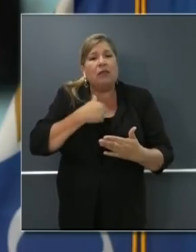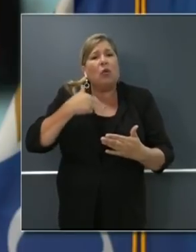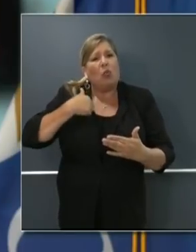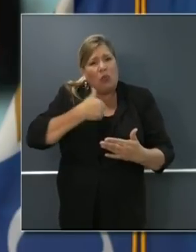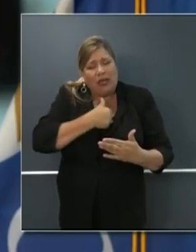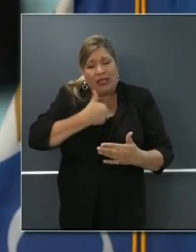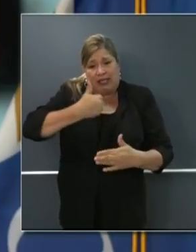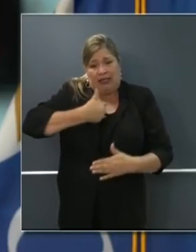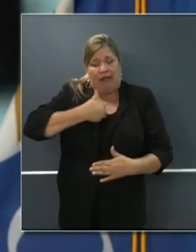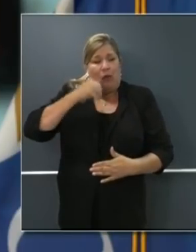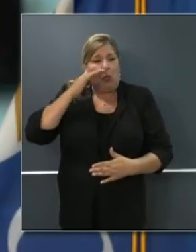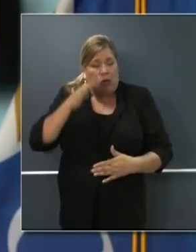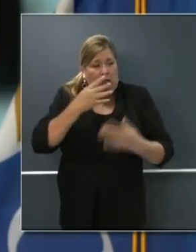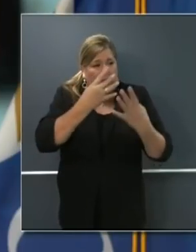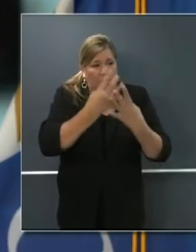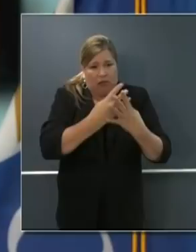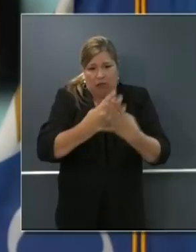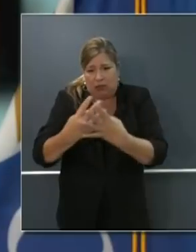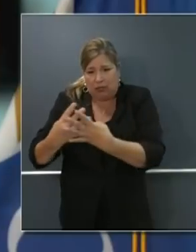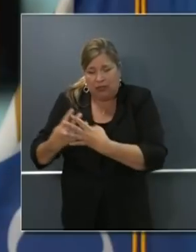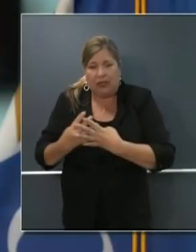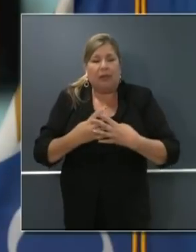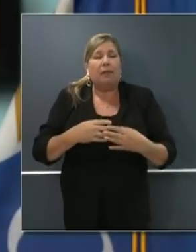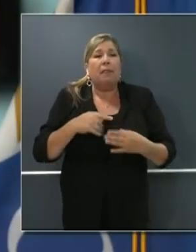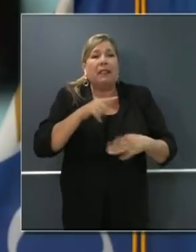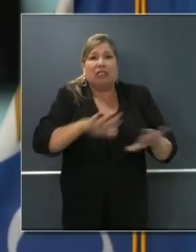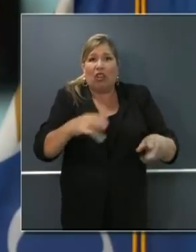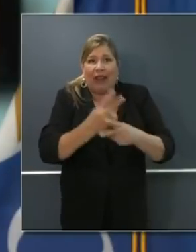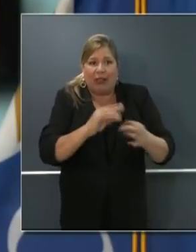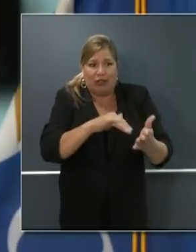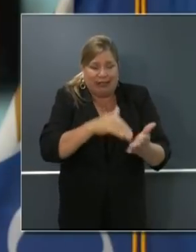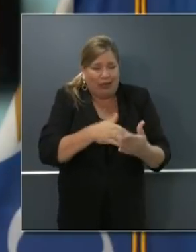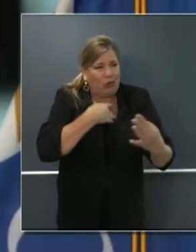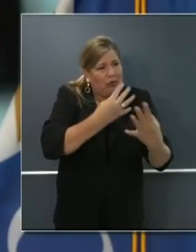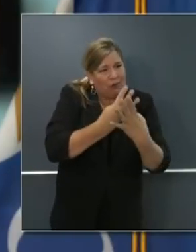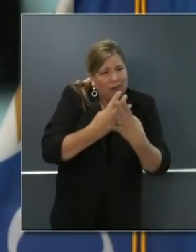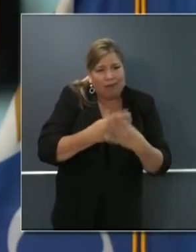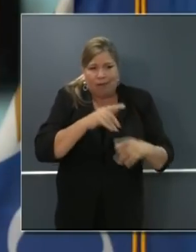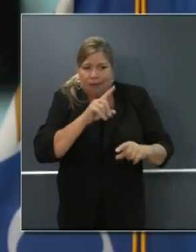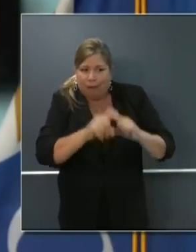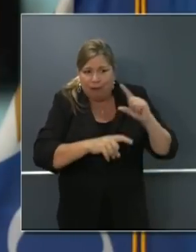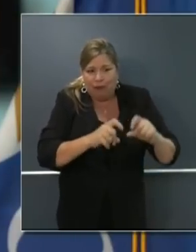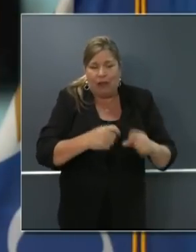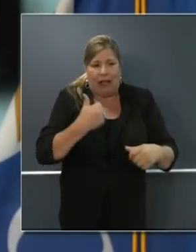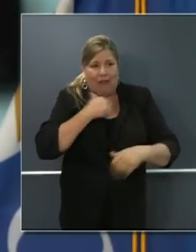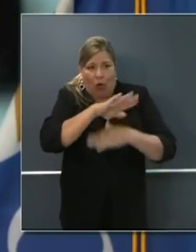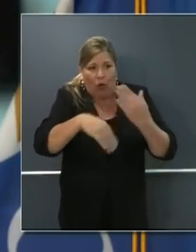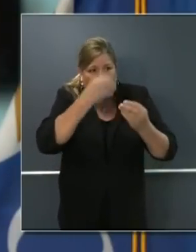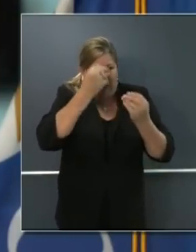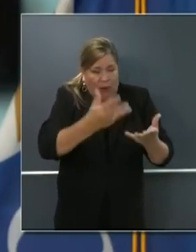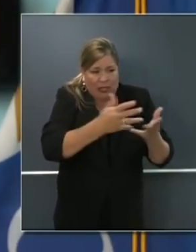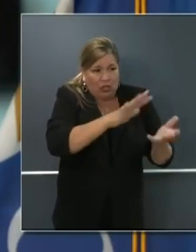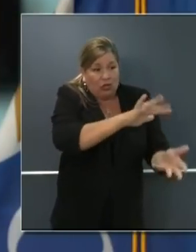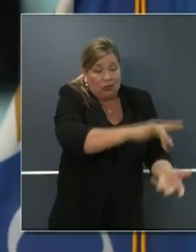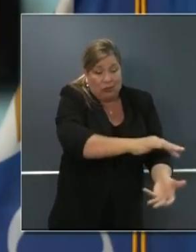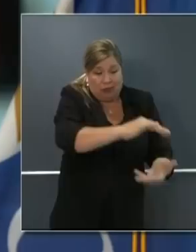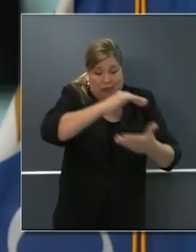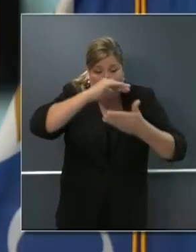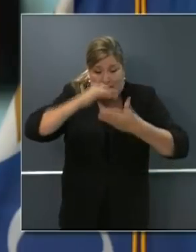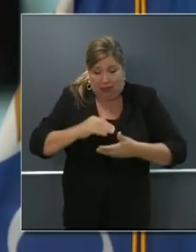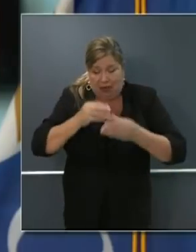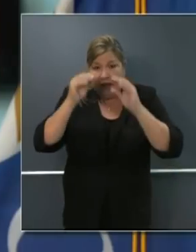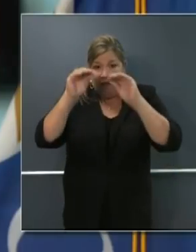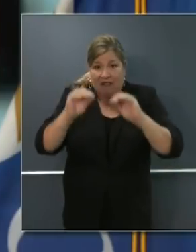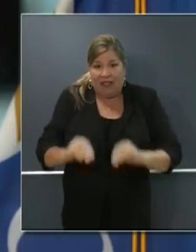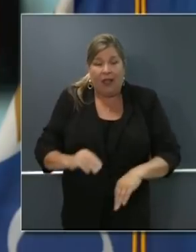research. We do an assessment that is dynamic in real time, is updated, that allows you to go in, type in your zip